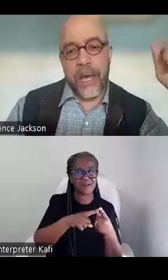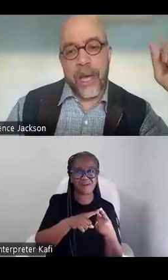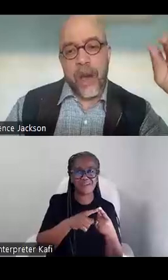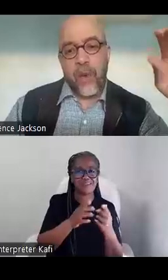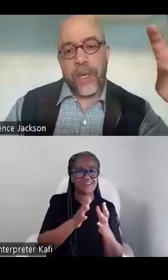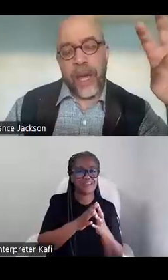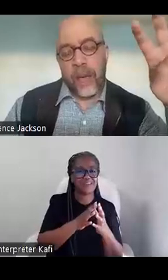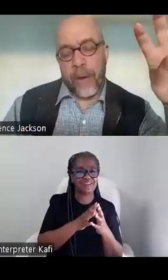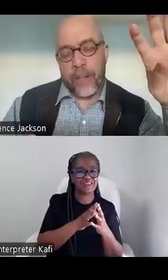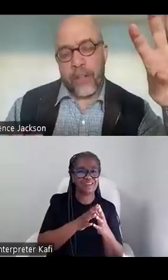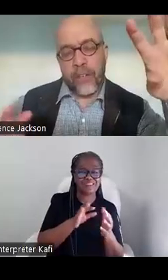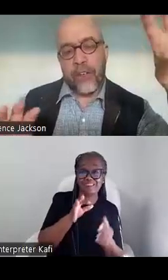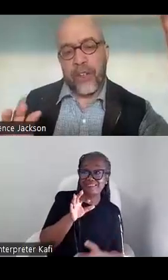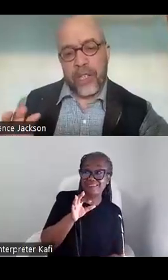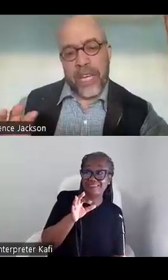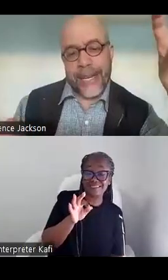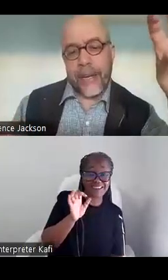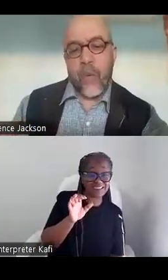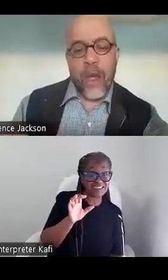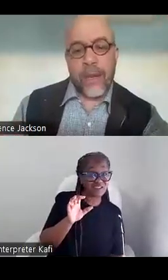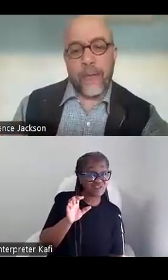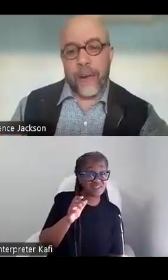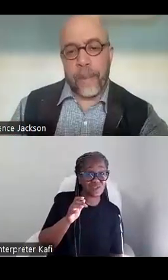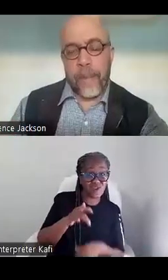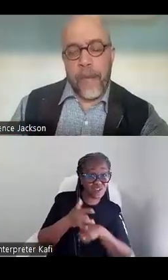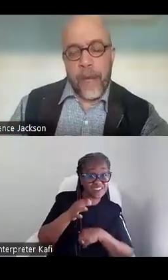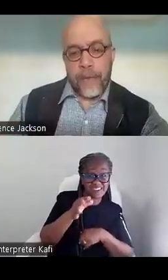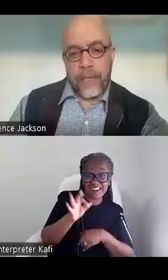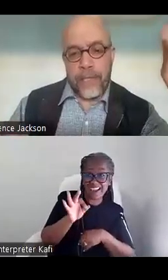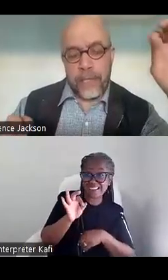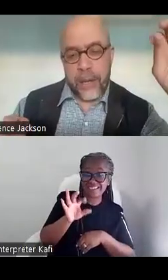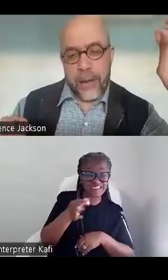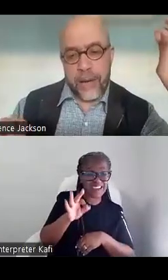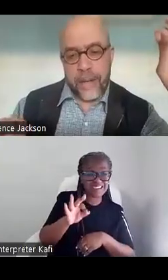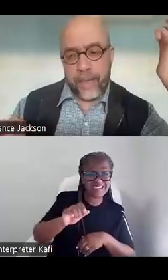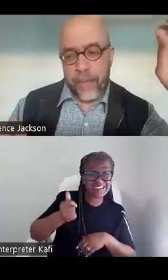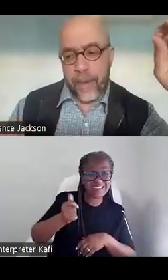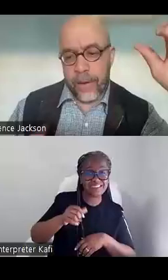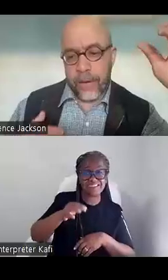1920s, when you just can't get away from this